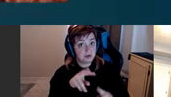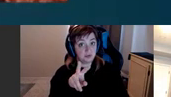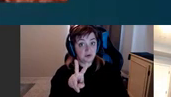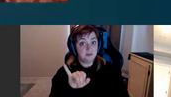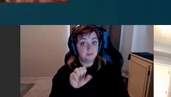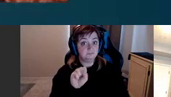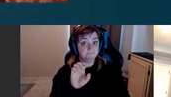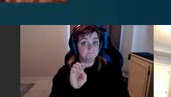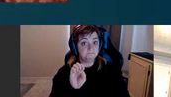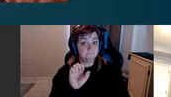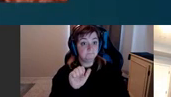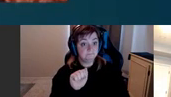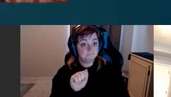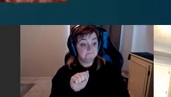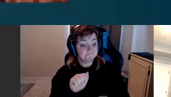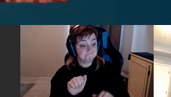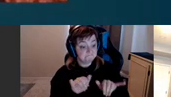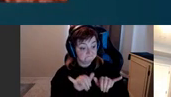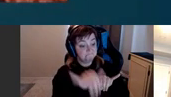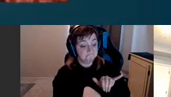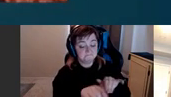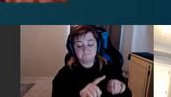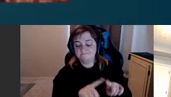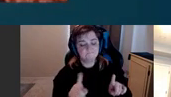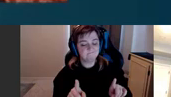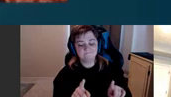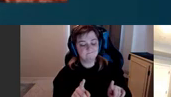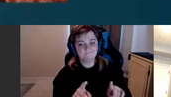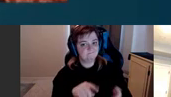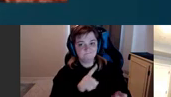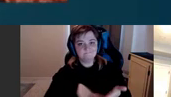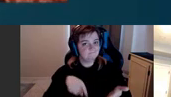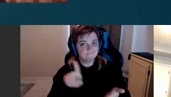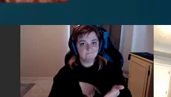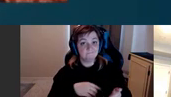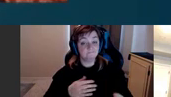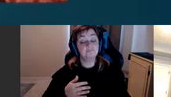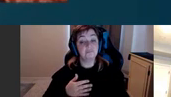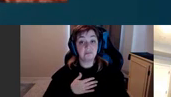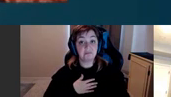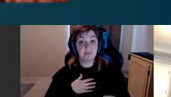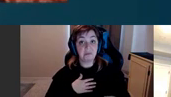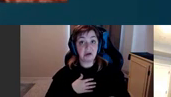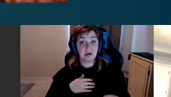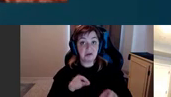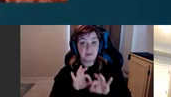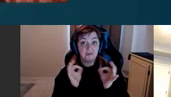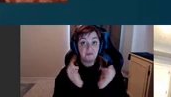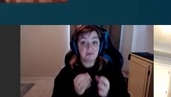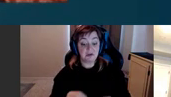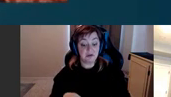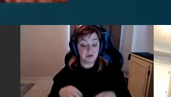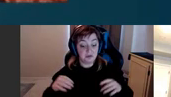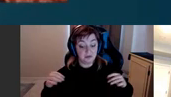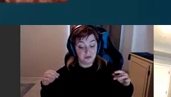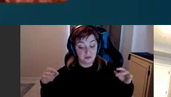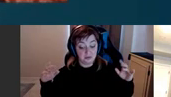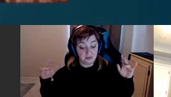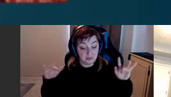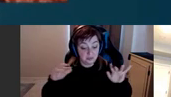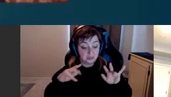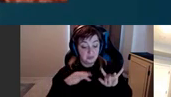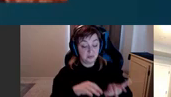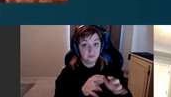around. And my mom's family had already started trickling into America, because at the time, the U.S. was accepting